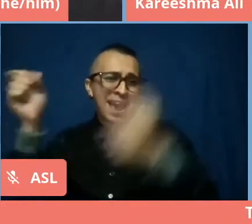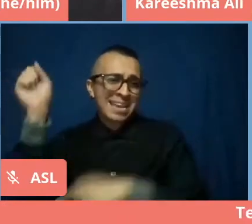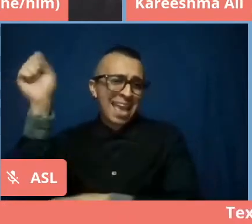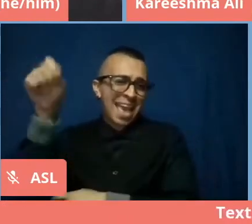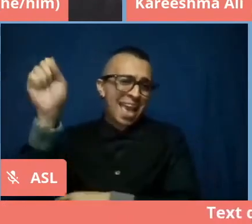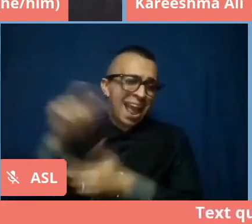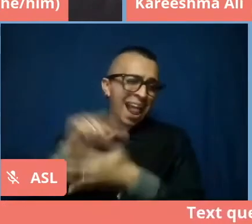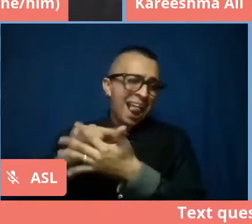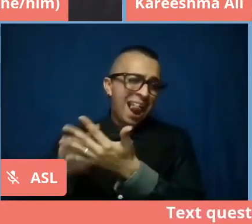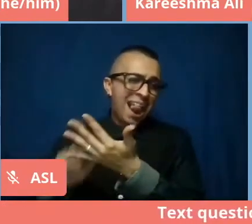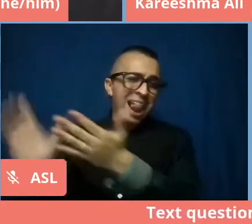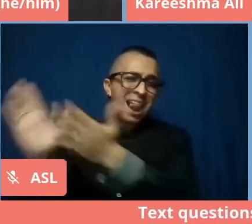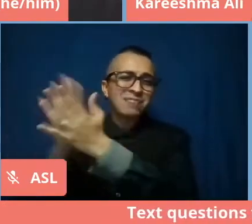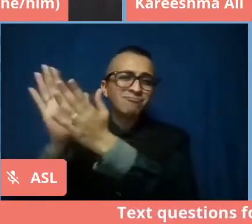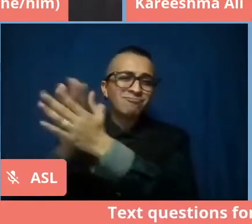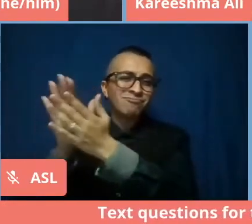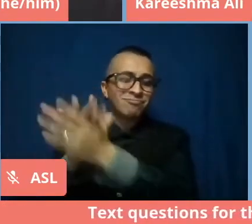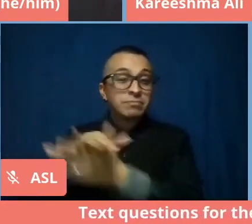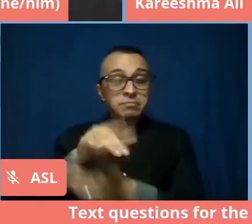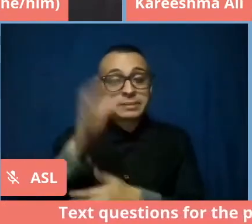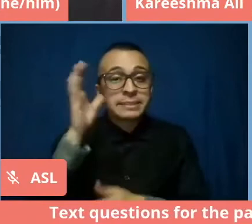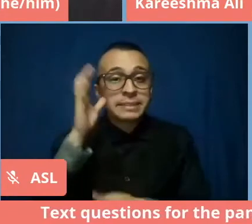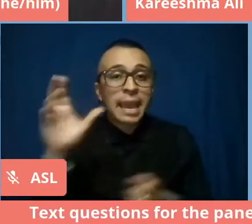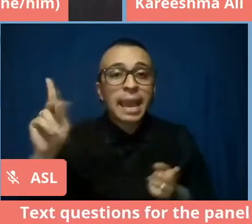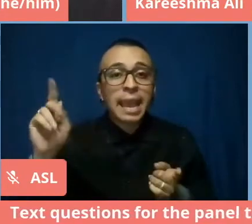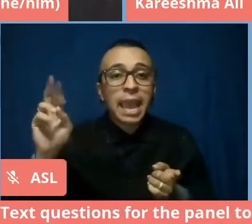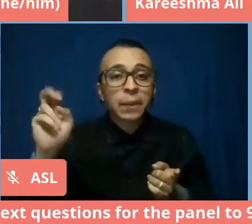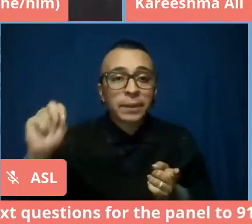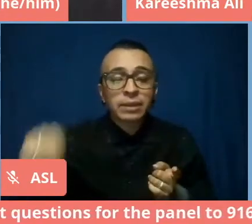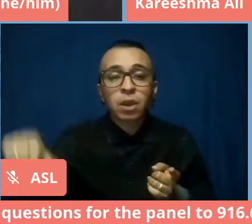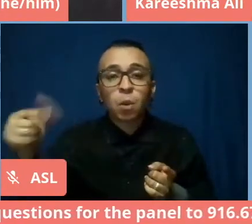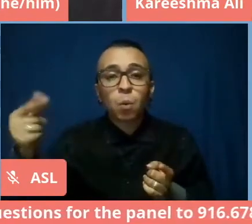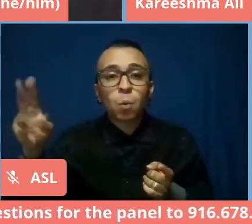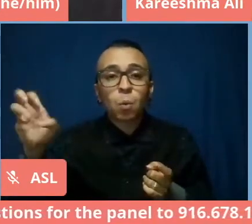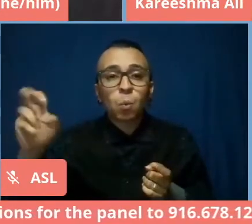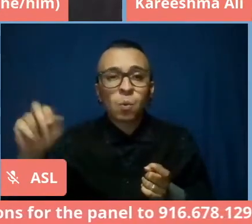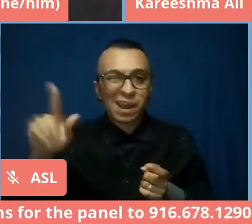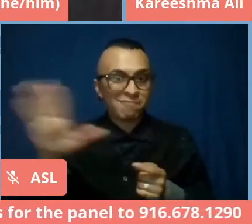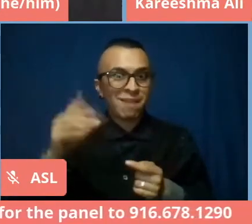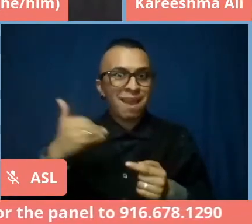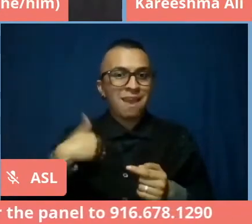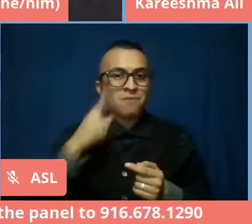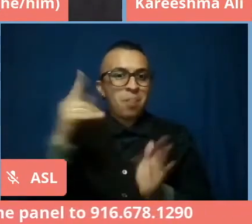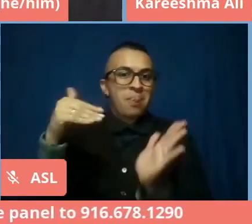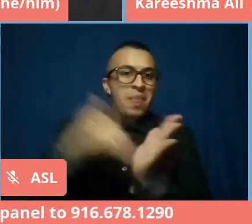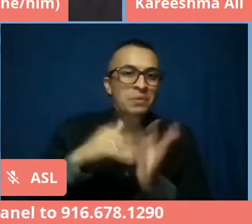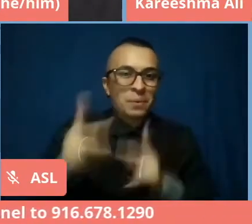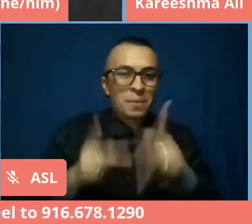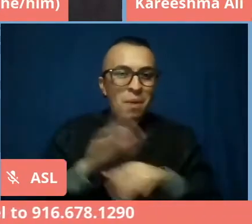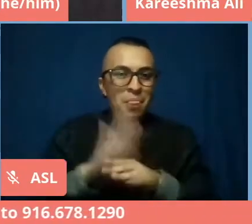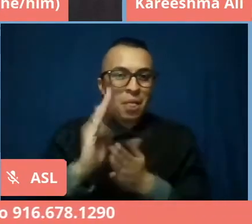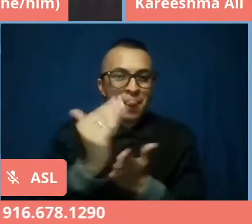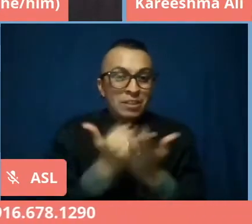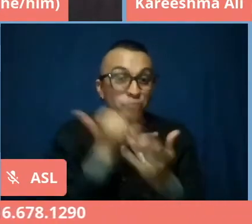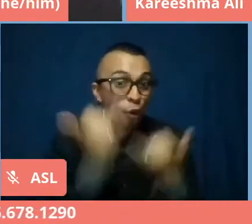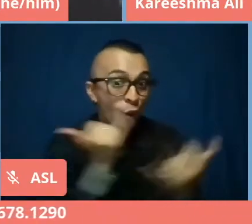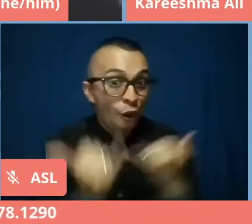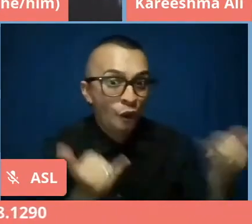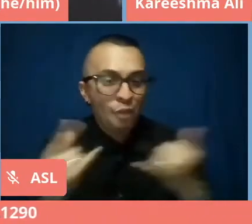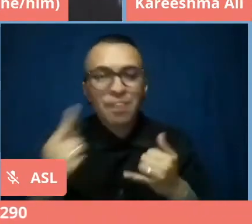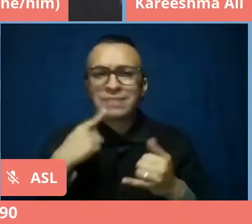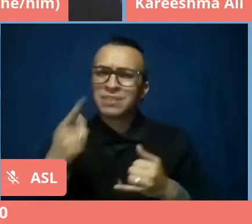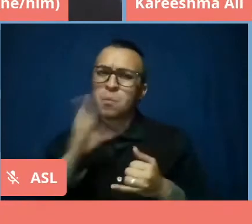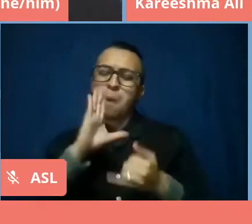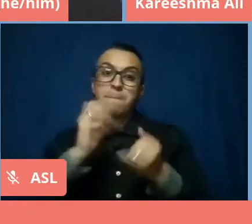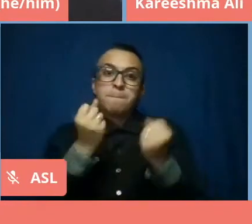from Karen and Gwen that have 1,000 people on their phone banking list, and they said that they're on the phone for hours